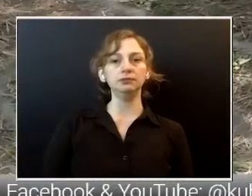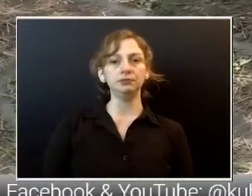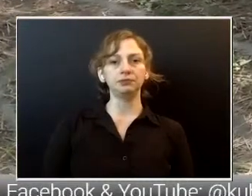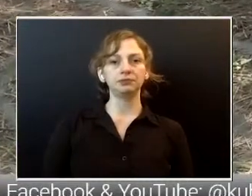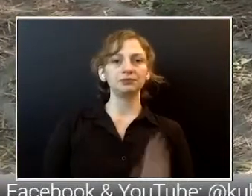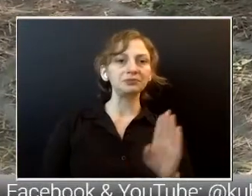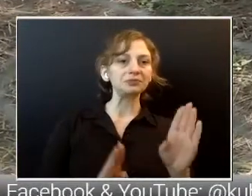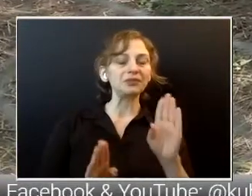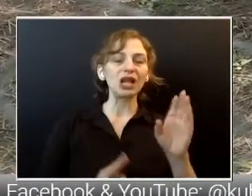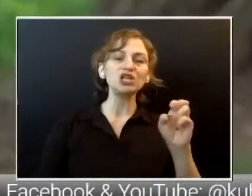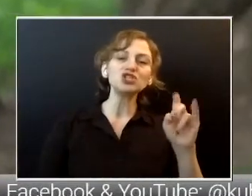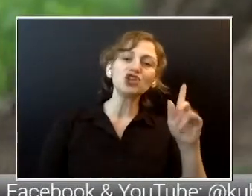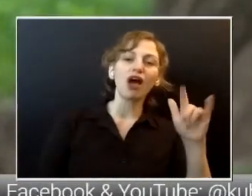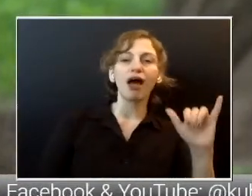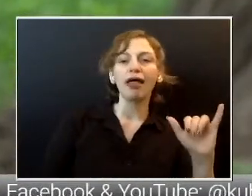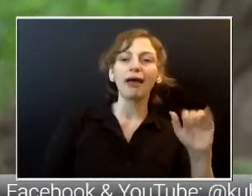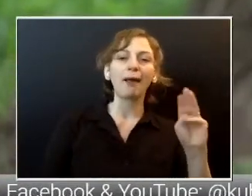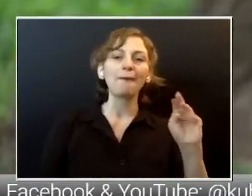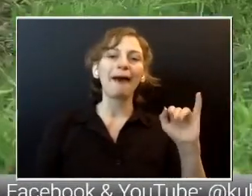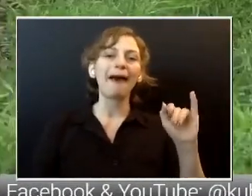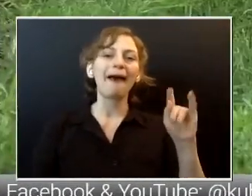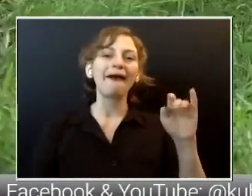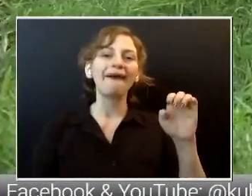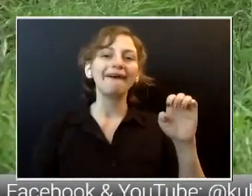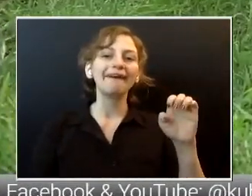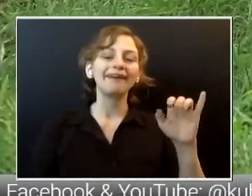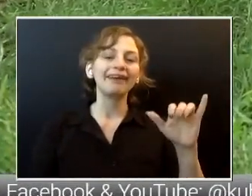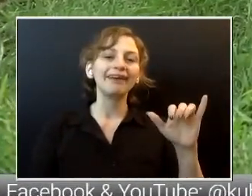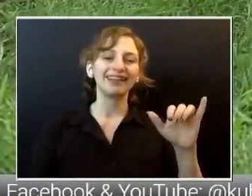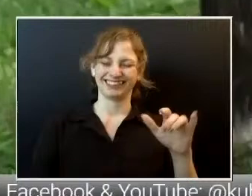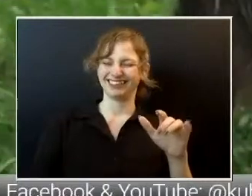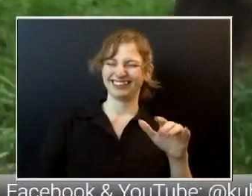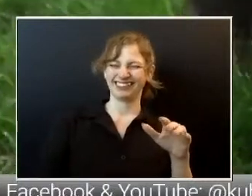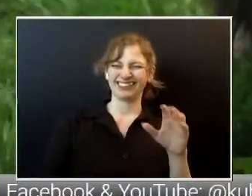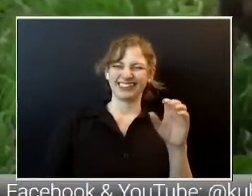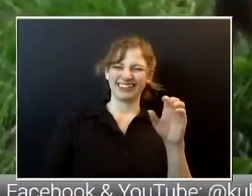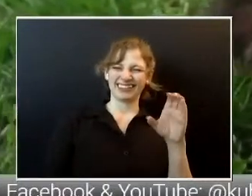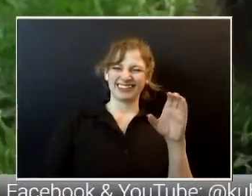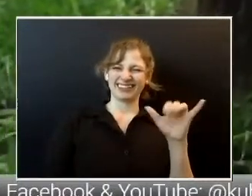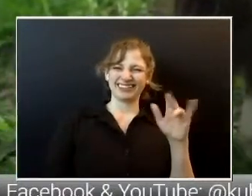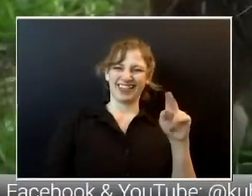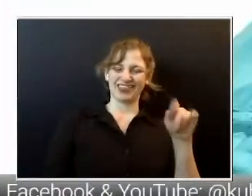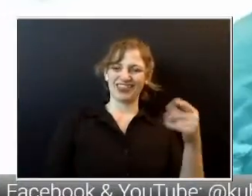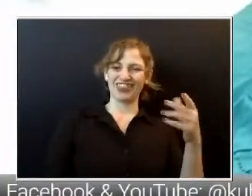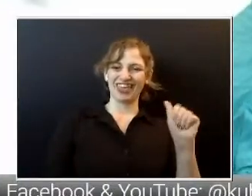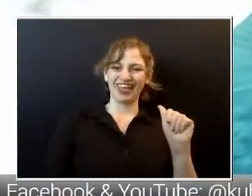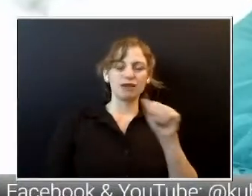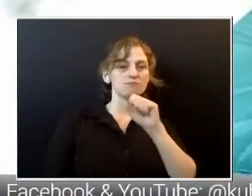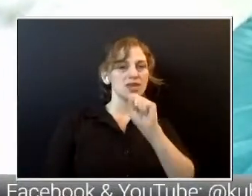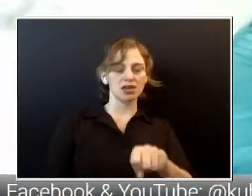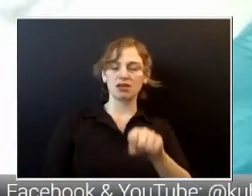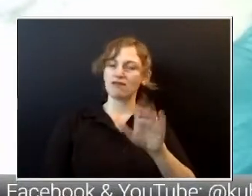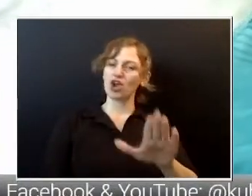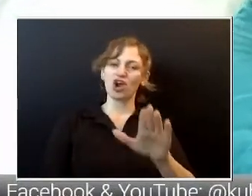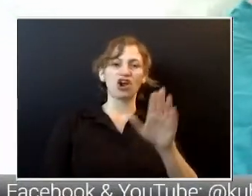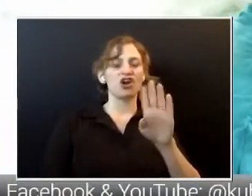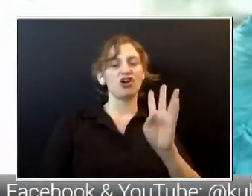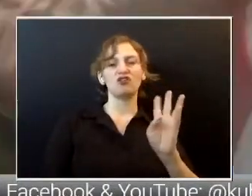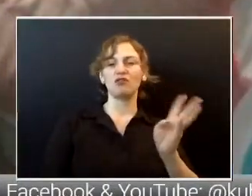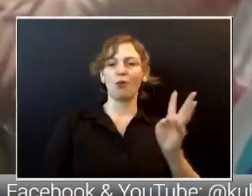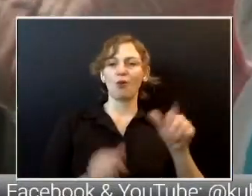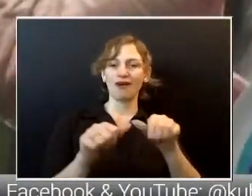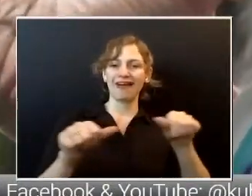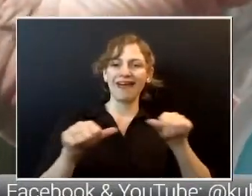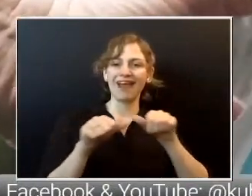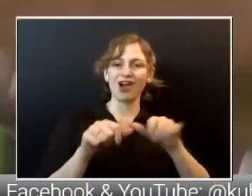Cynthia Akagi loves living on her 14-acre farm in Meridian, Kansas, and there's plenty to keep her busy and keep her